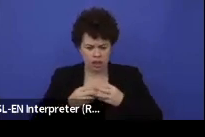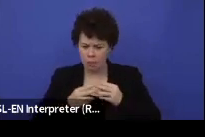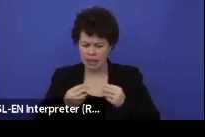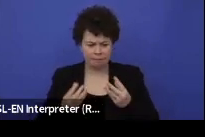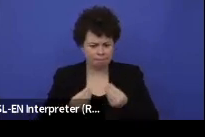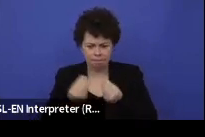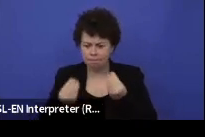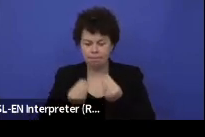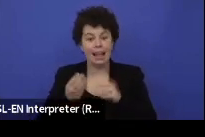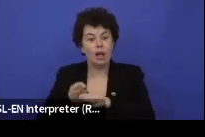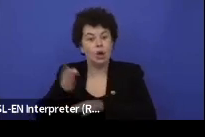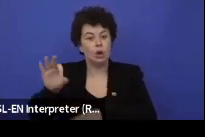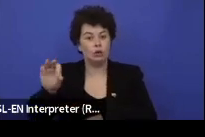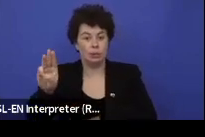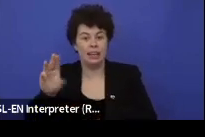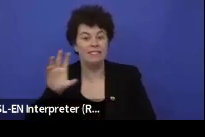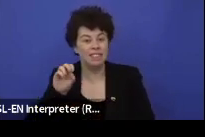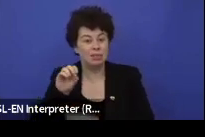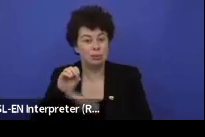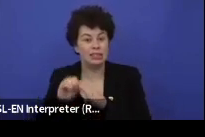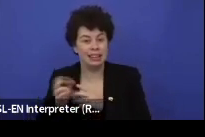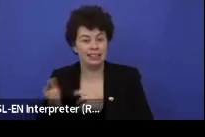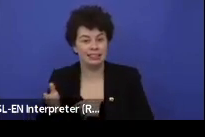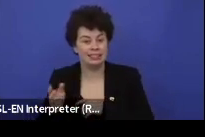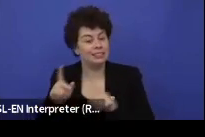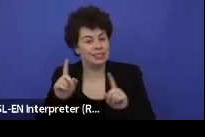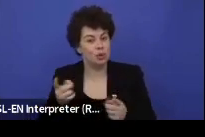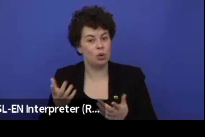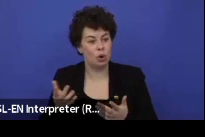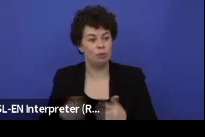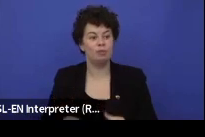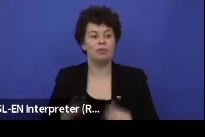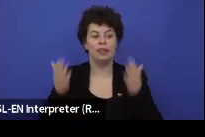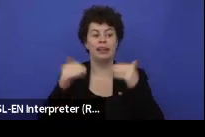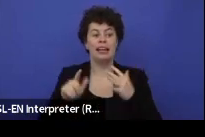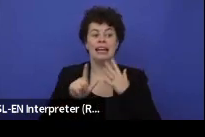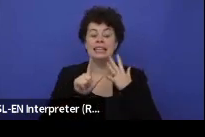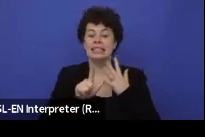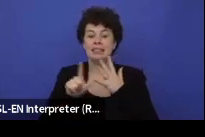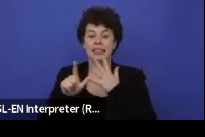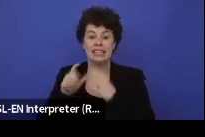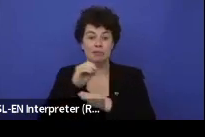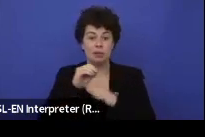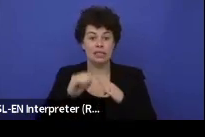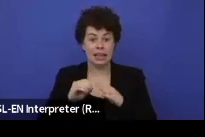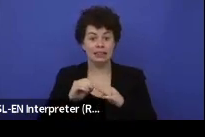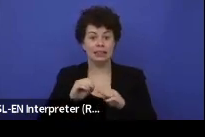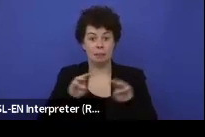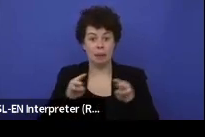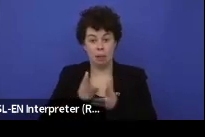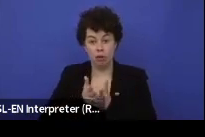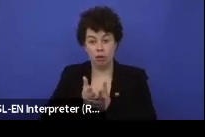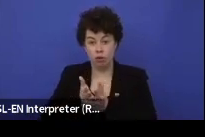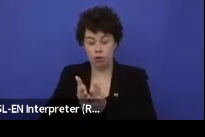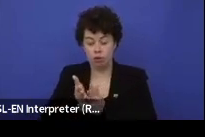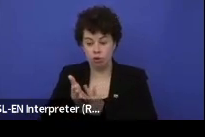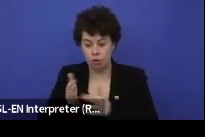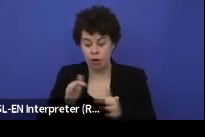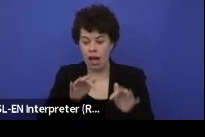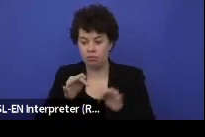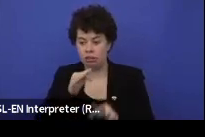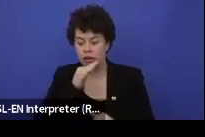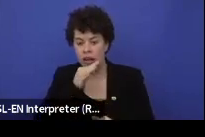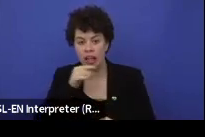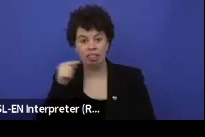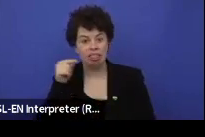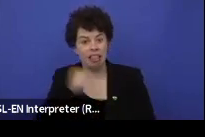wrong that is not menopause related. 77% of people don't realise that symptoms are menopausal. And we'll come